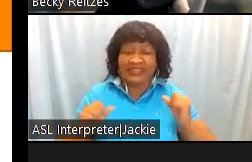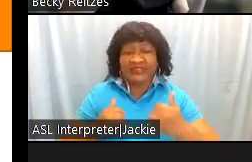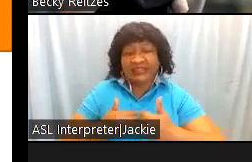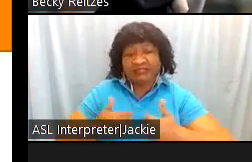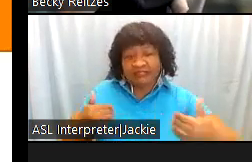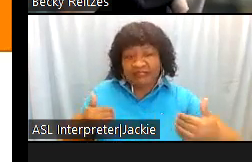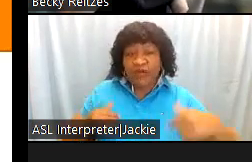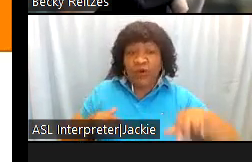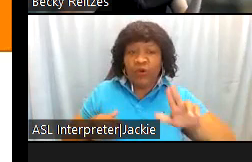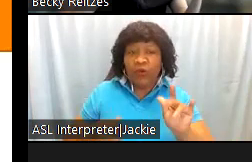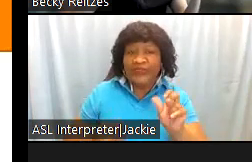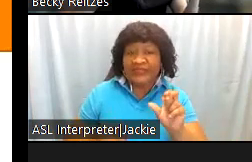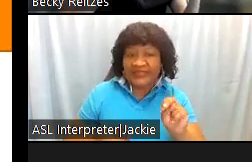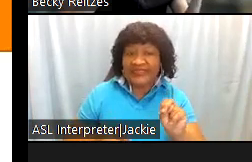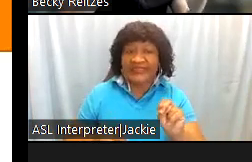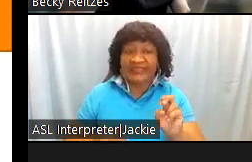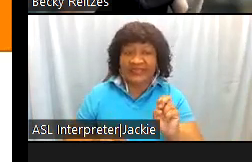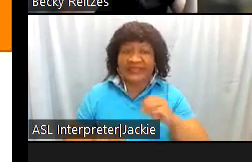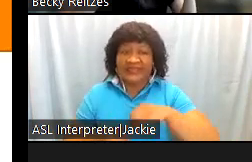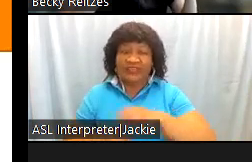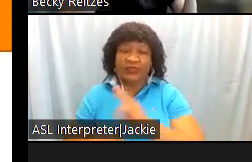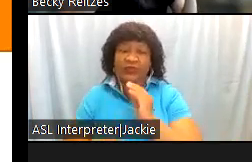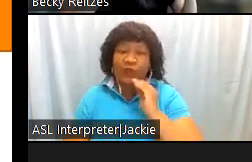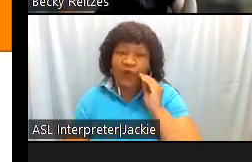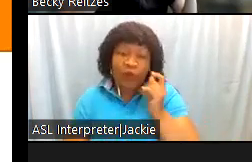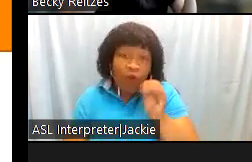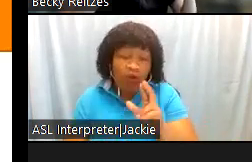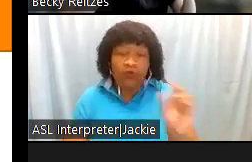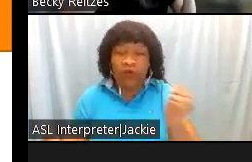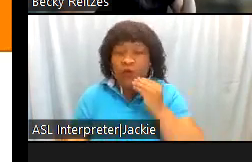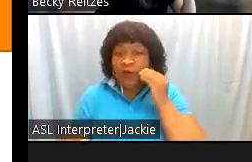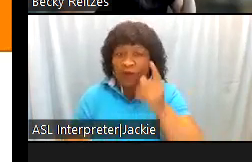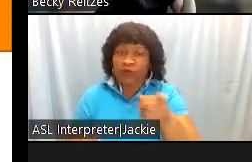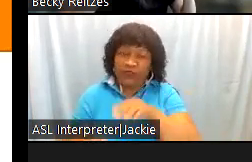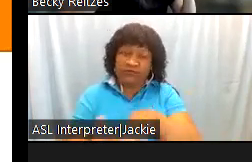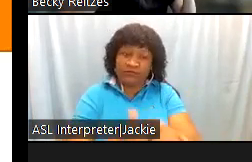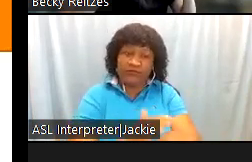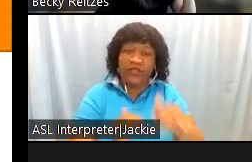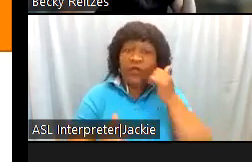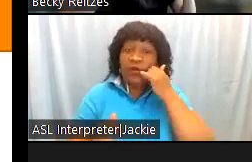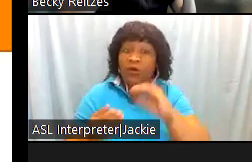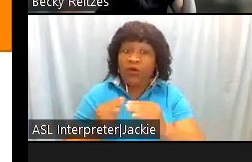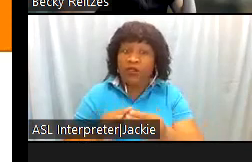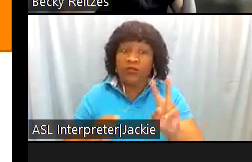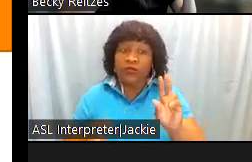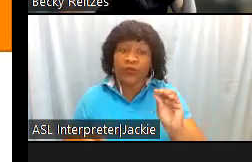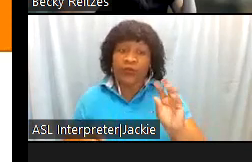or quarantine at home, or if they don't have a home. So again, the phone number to call for this is